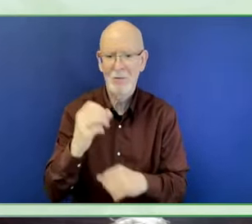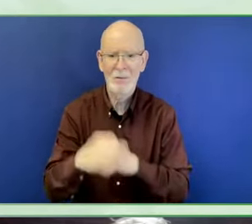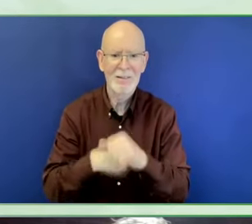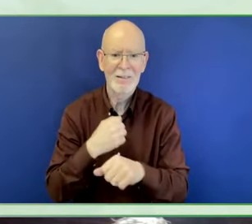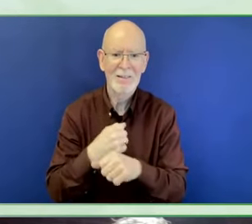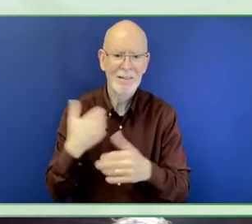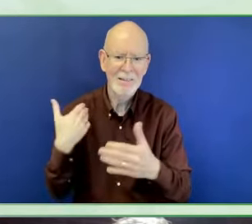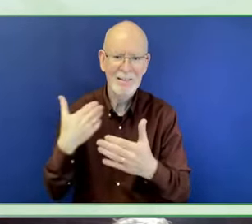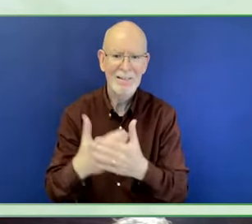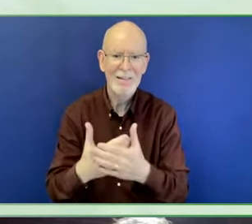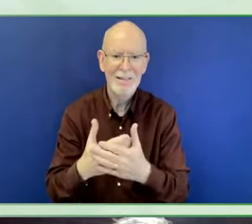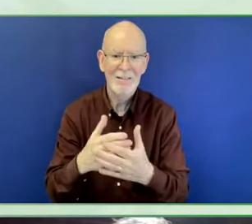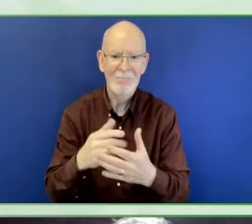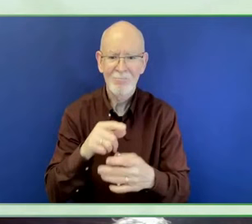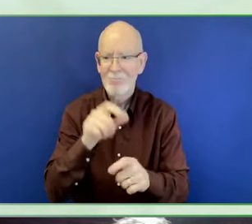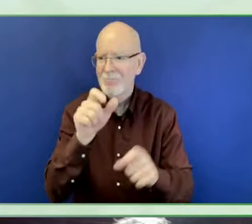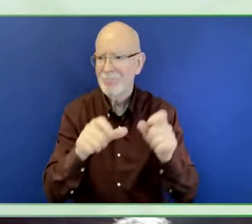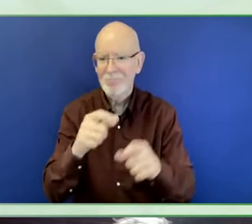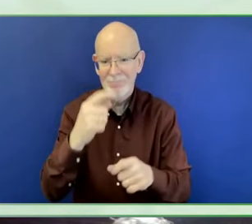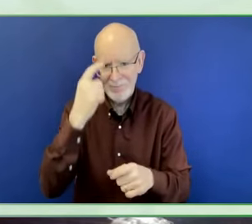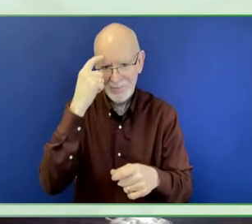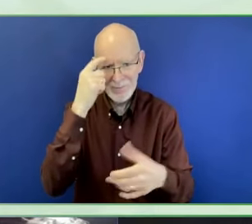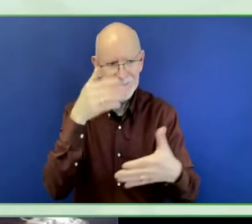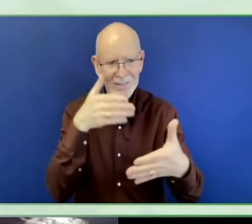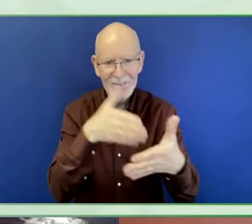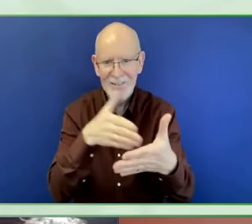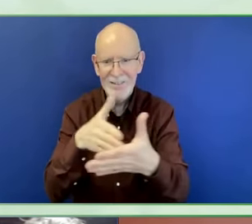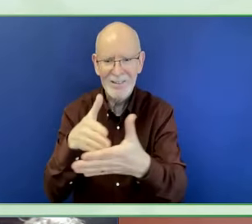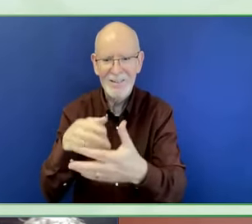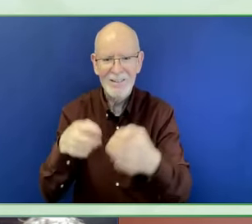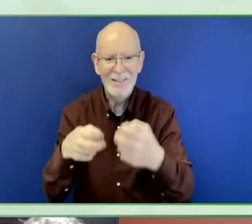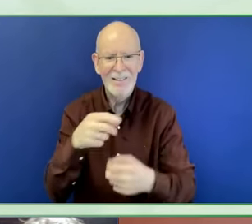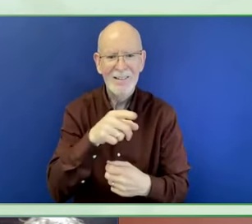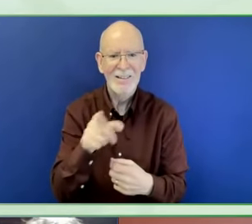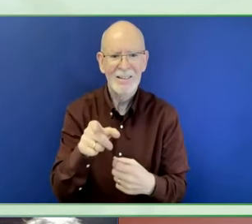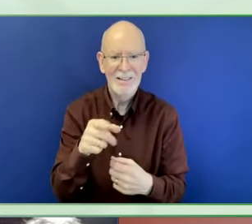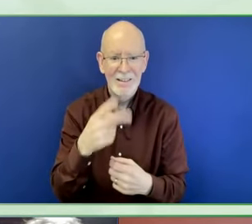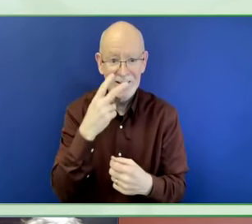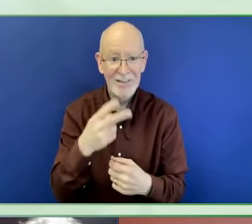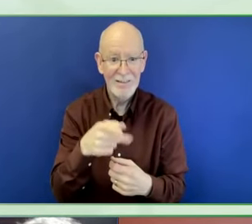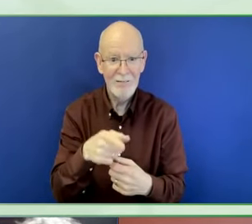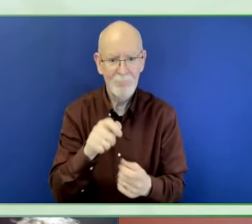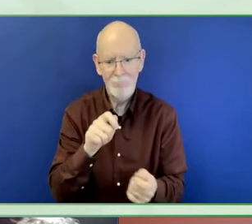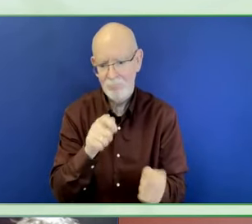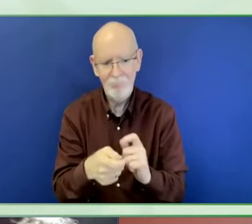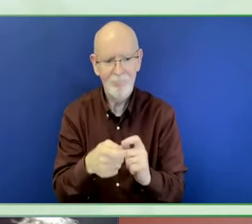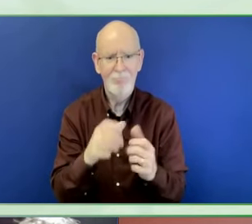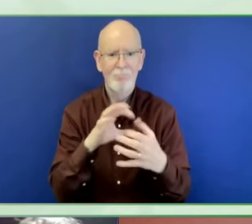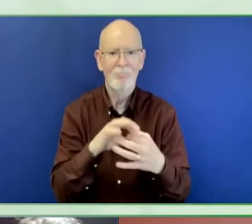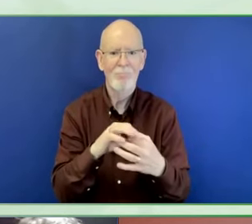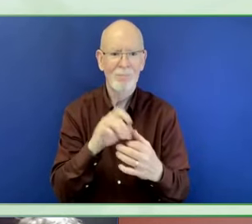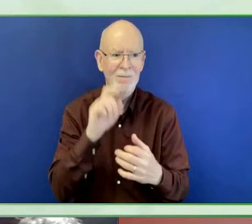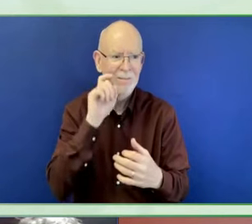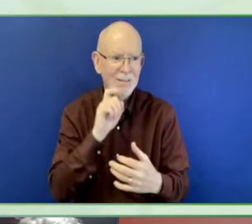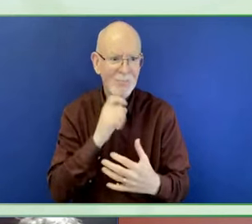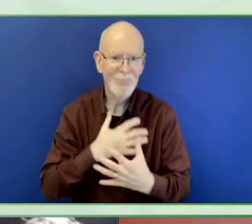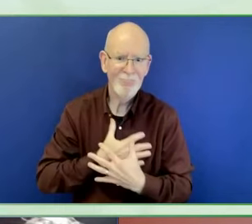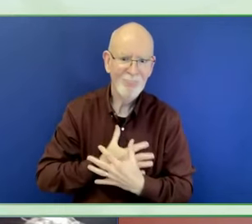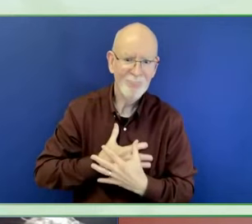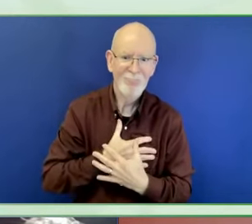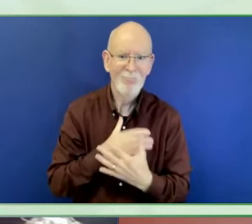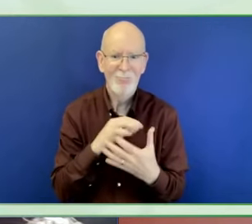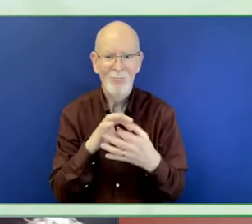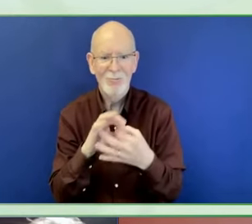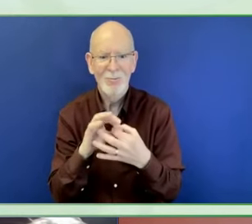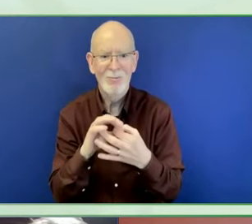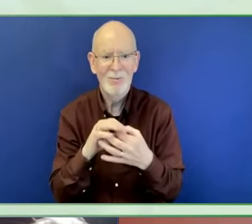notions of sex and intellectual disability, I'm really inspired by the work. I'm sorry, I used the word inspired, but I am by the work that you've